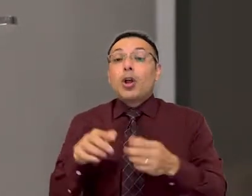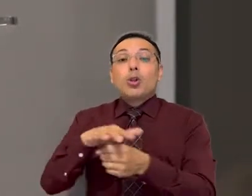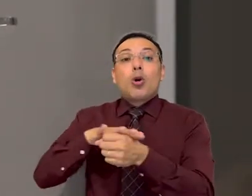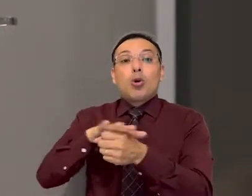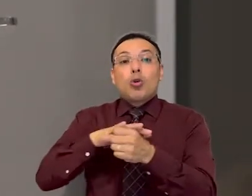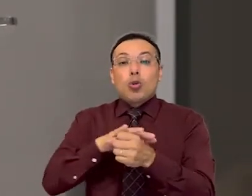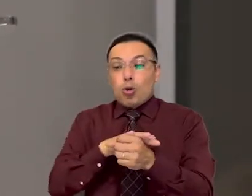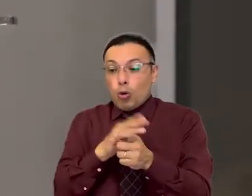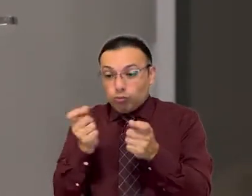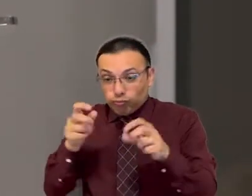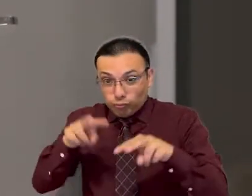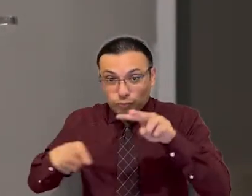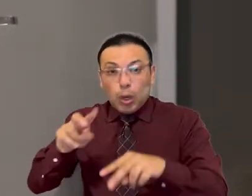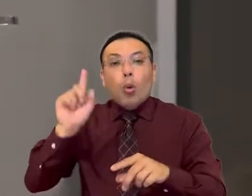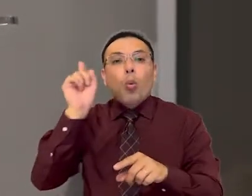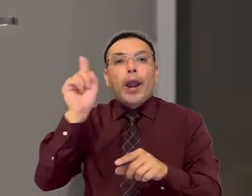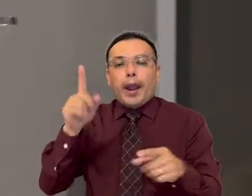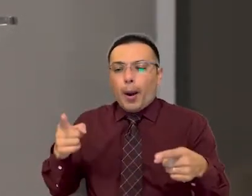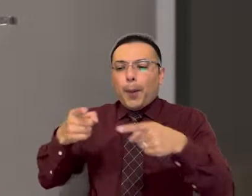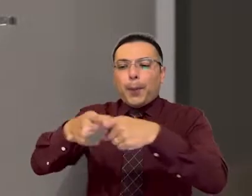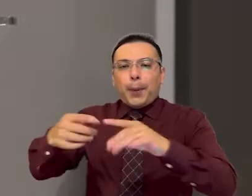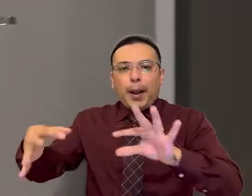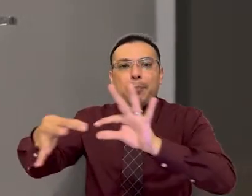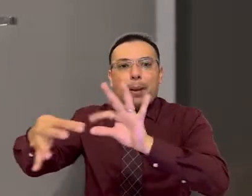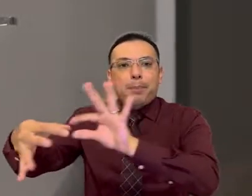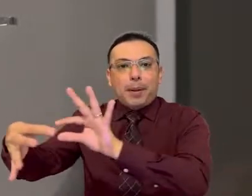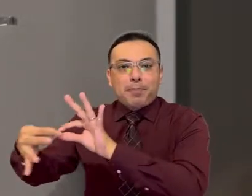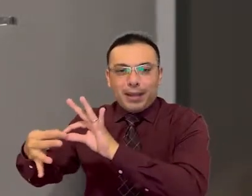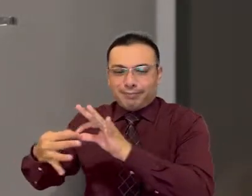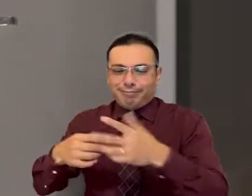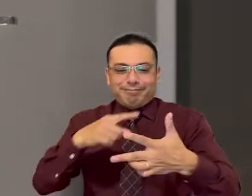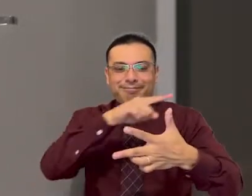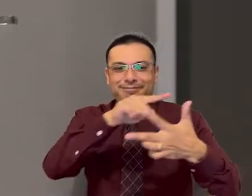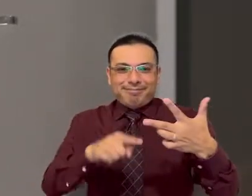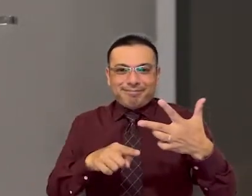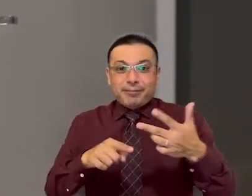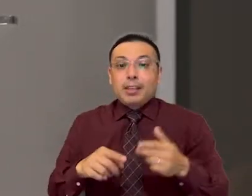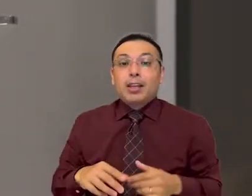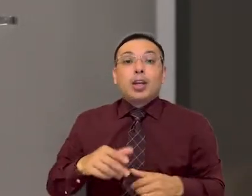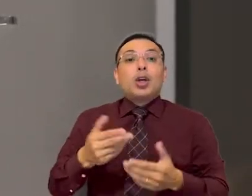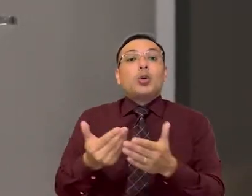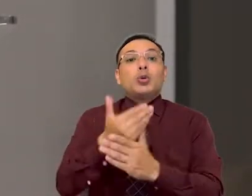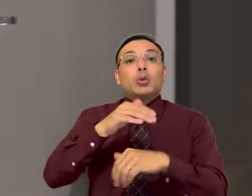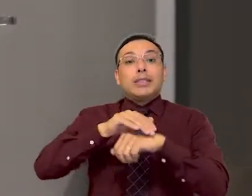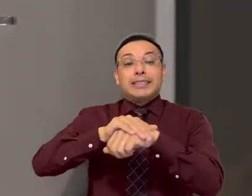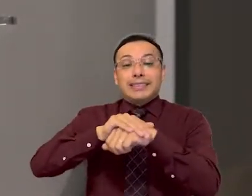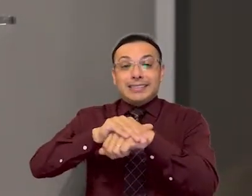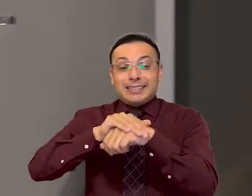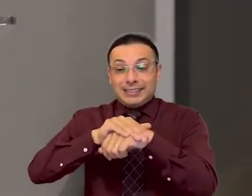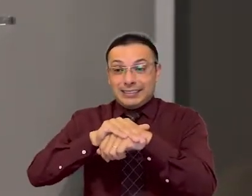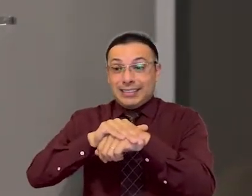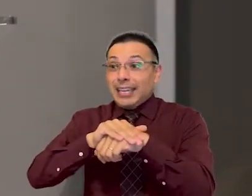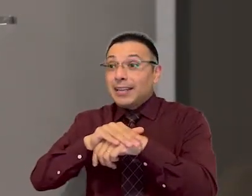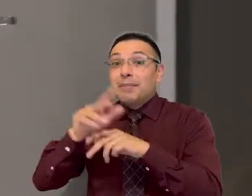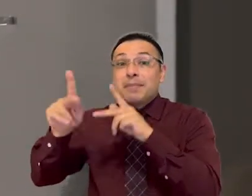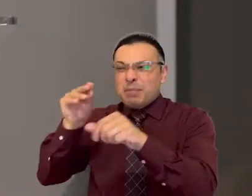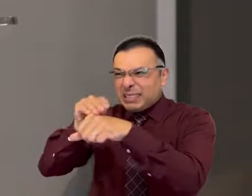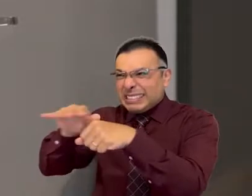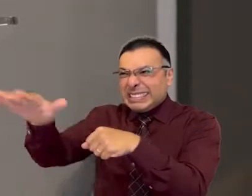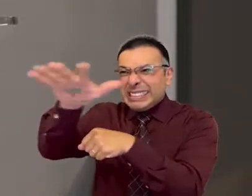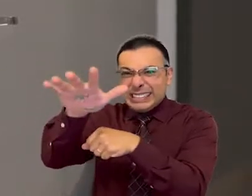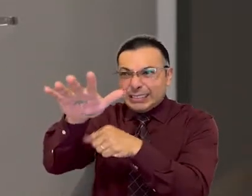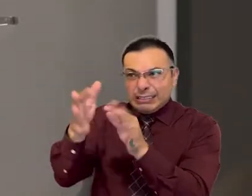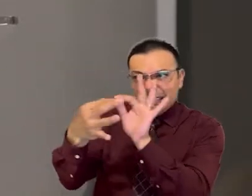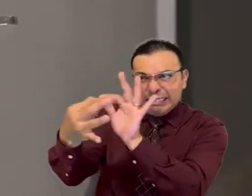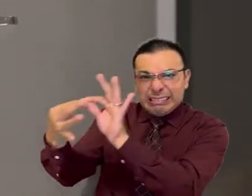point of interconnection. We're also working closely with New England stakeholders that have some oversight and jurisdiction, and that includes the Rhode